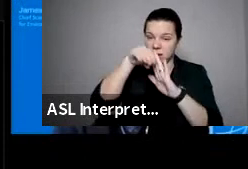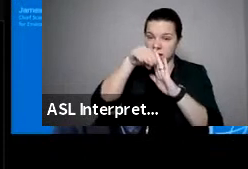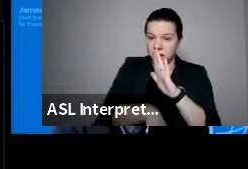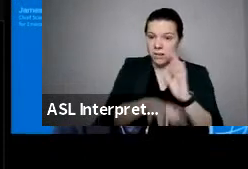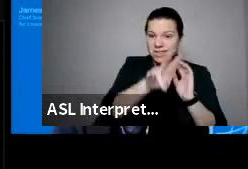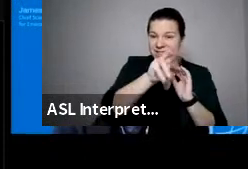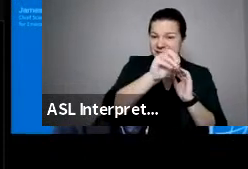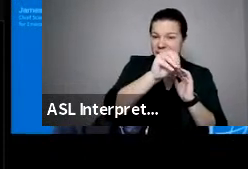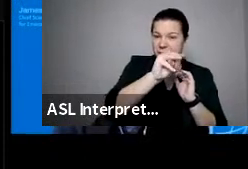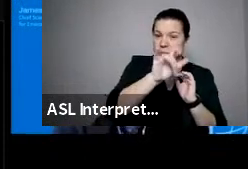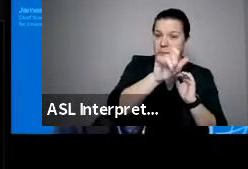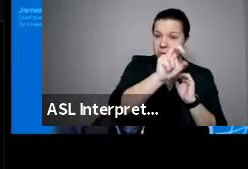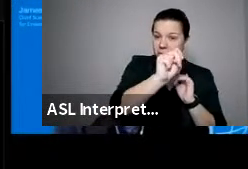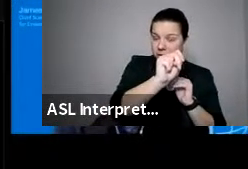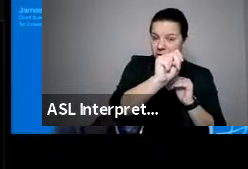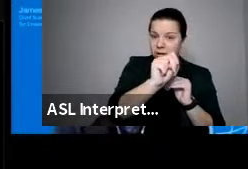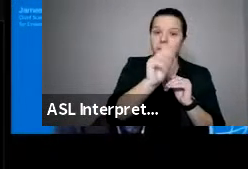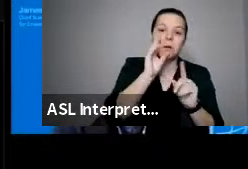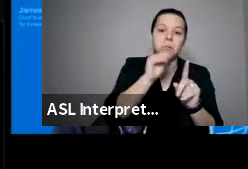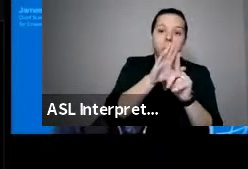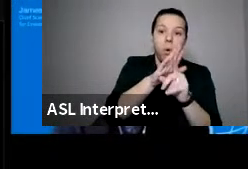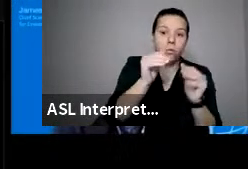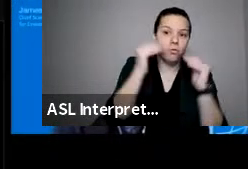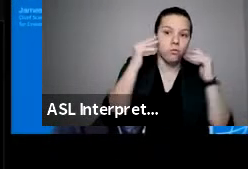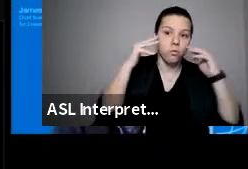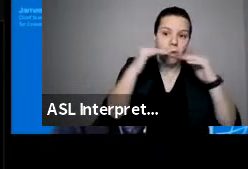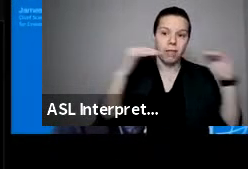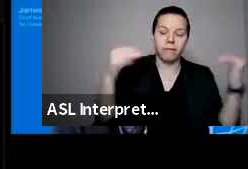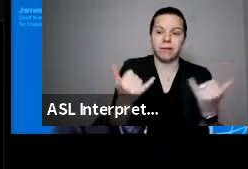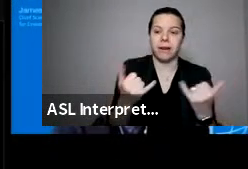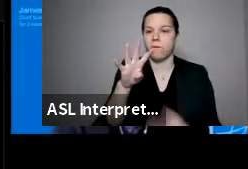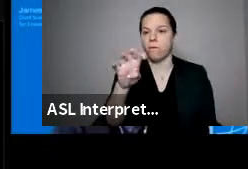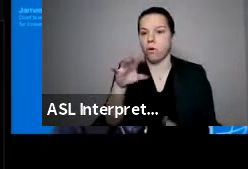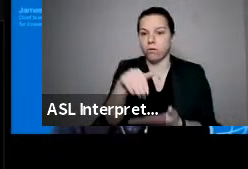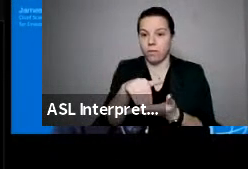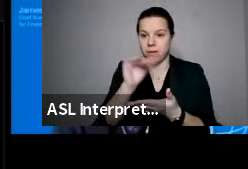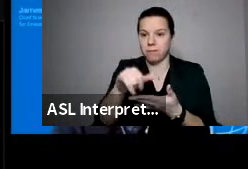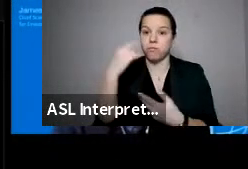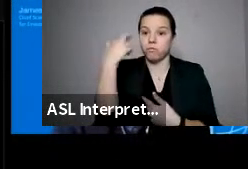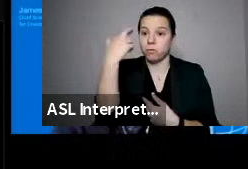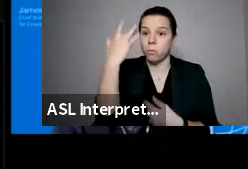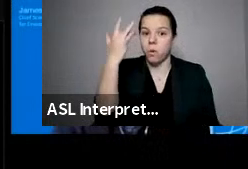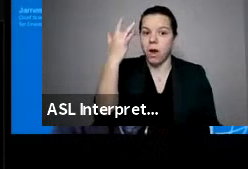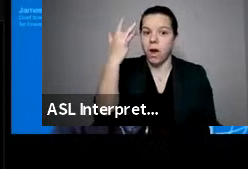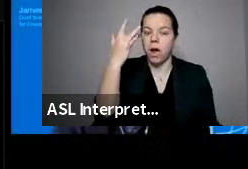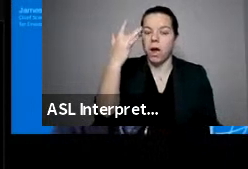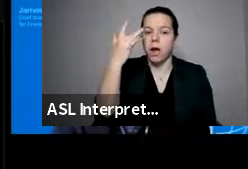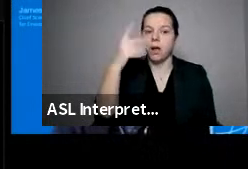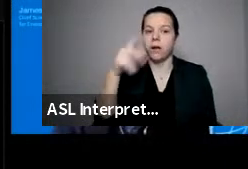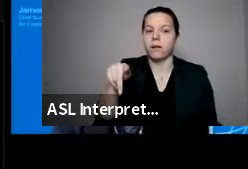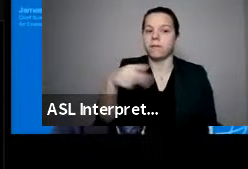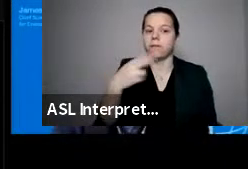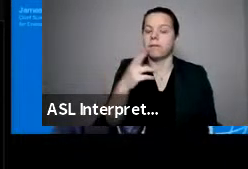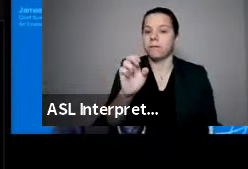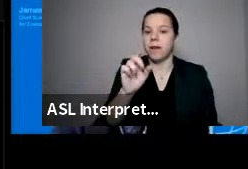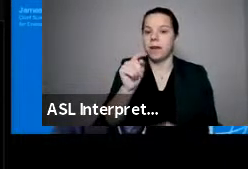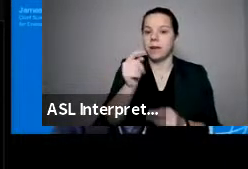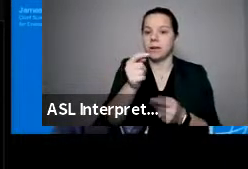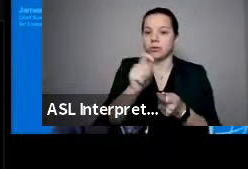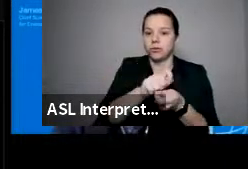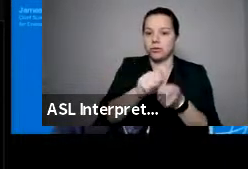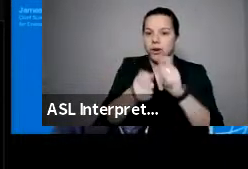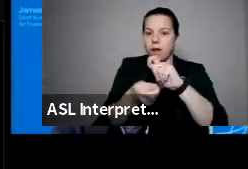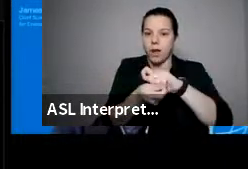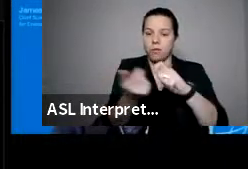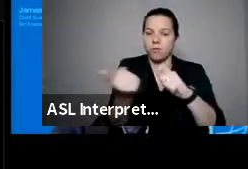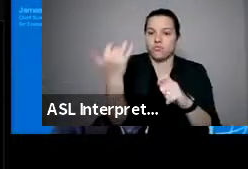people exposed to this noise level to roughly 400,000 today is the phase transition from noisier aircraft